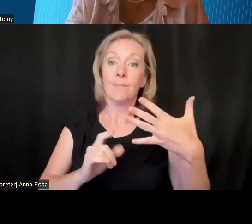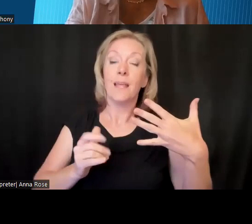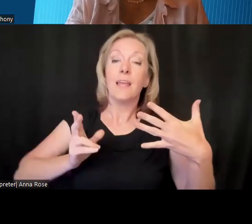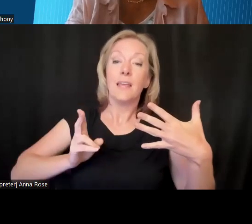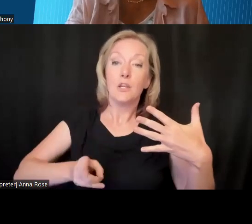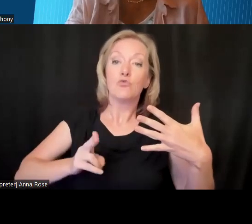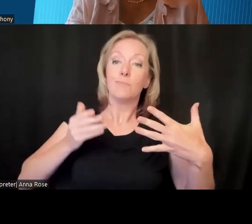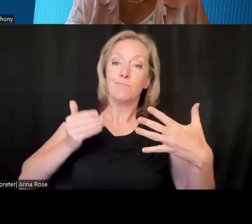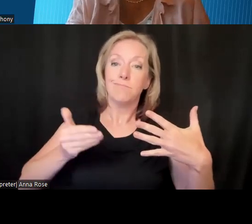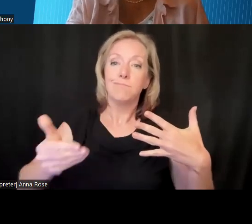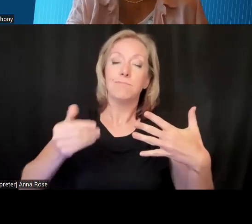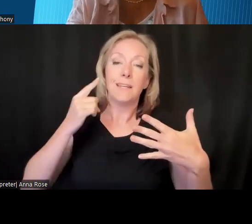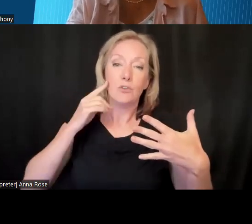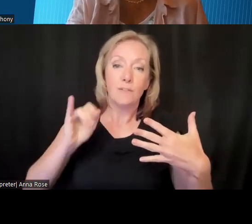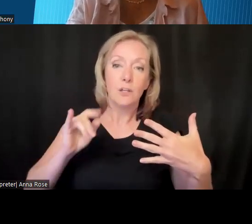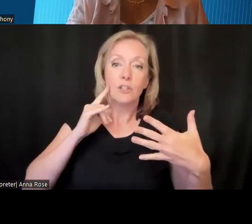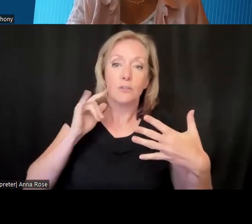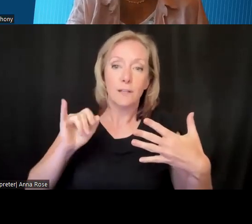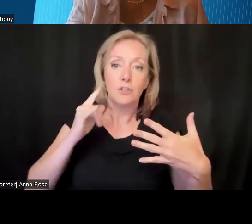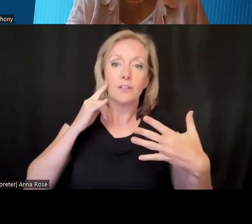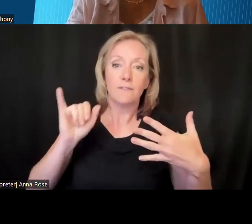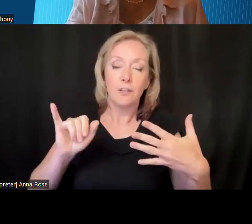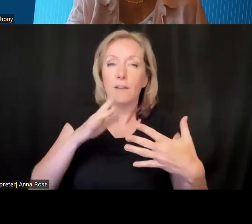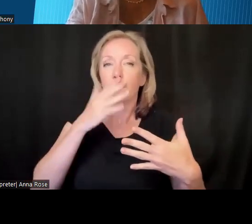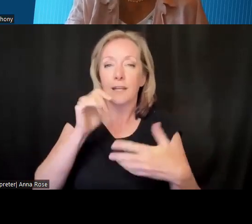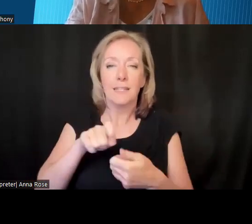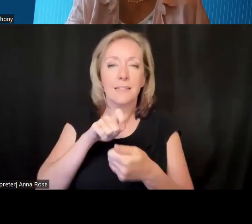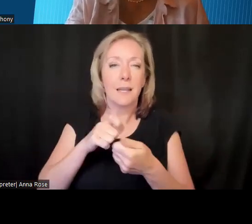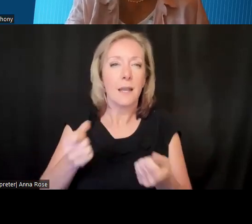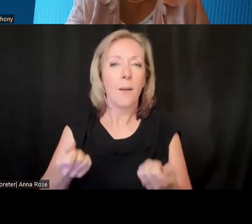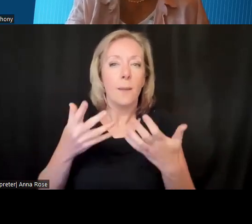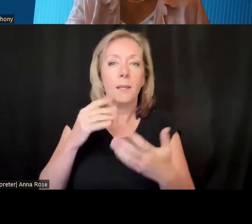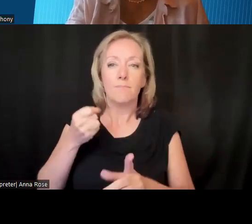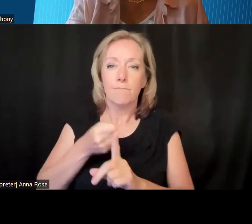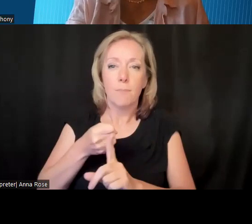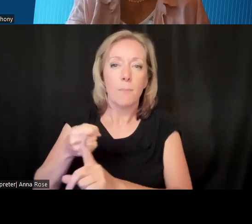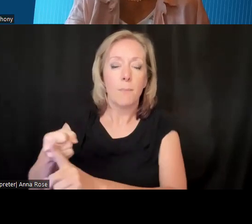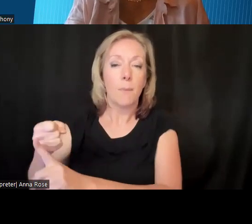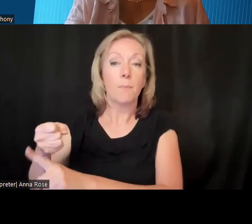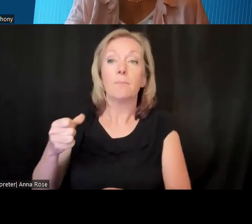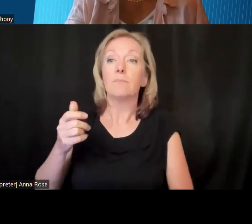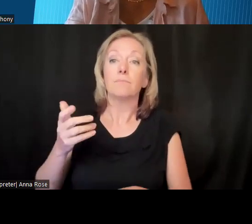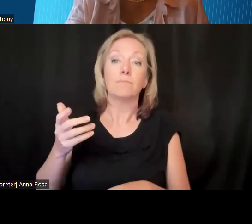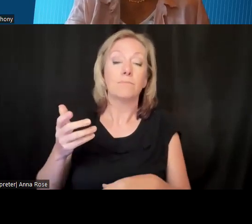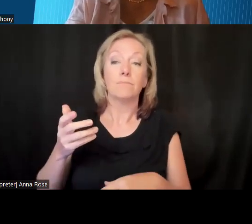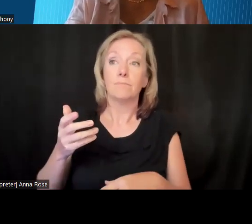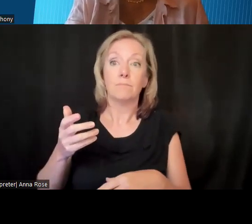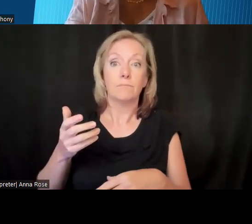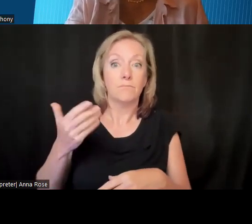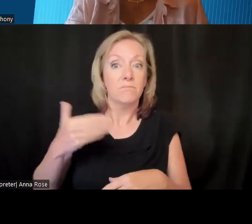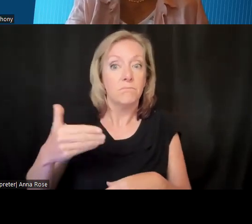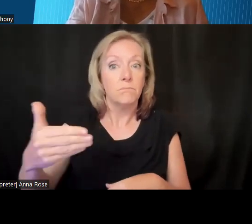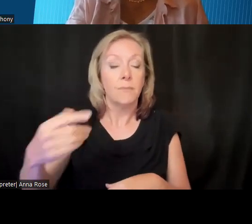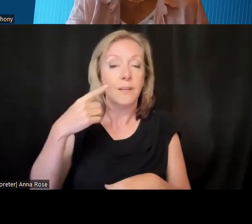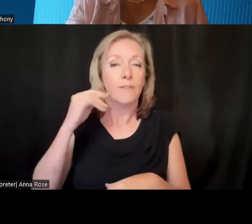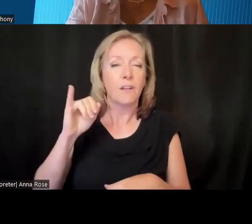history of frequent ear infections. And I don't remember the quantification right now, but it's basically, has this kid had ear infections? I think